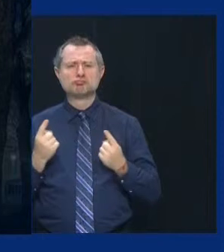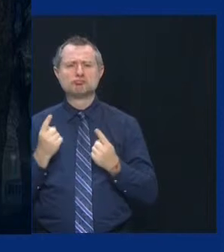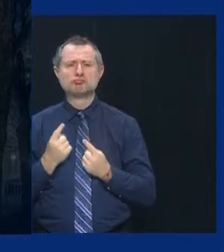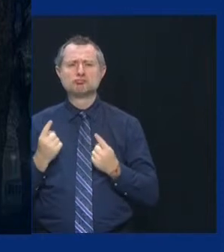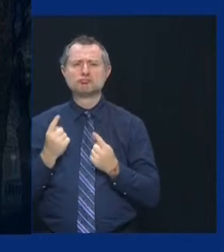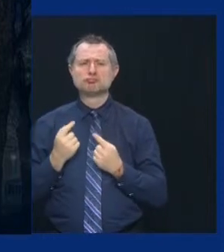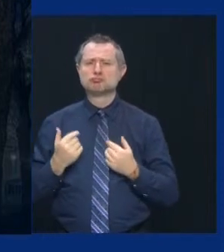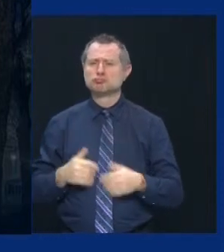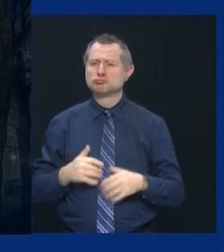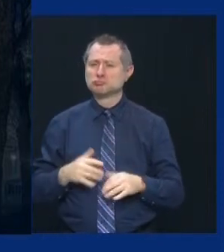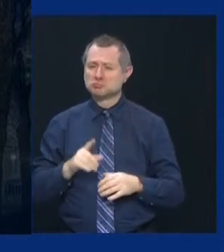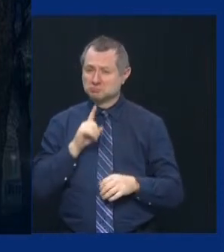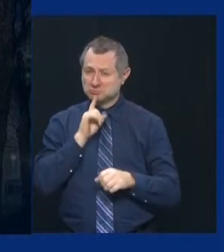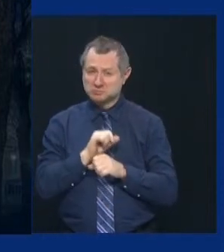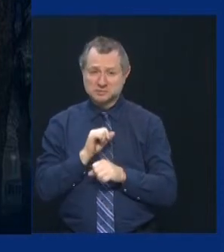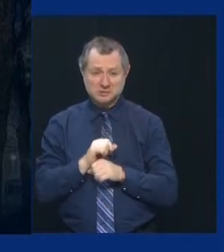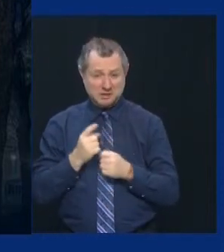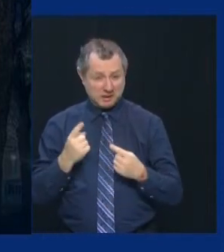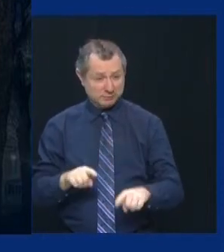It's